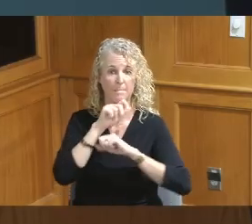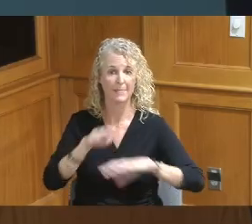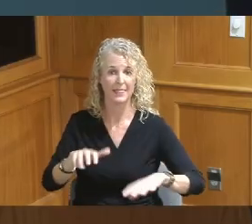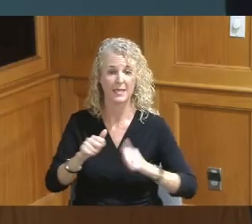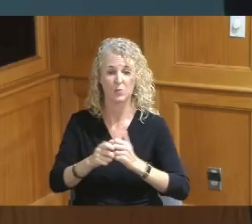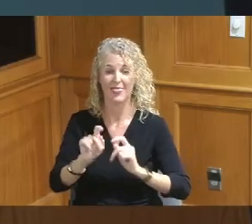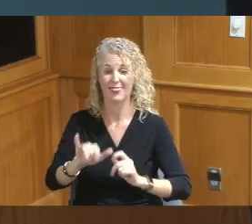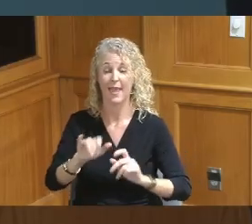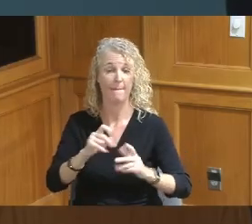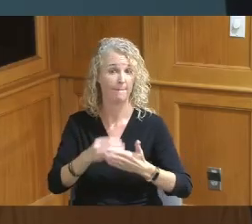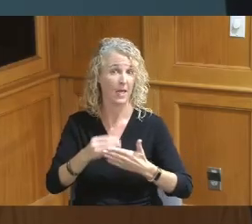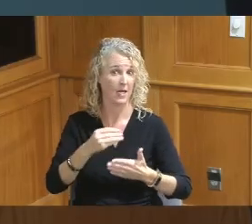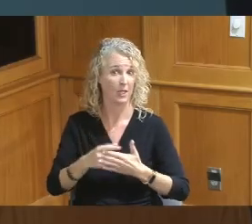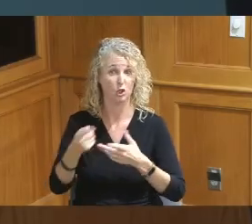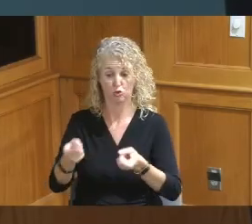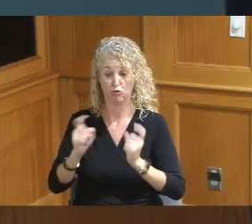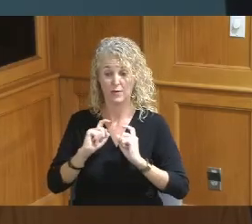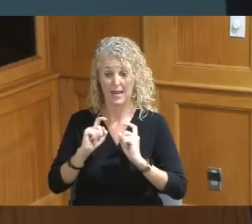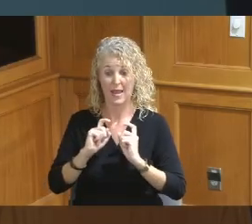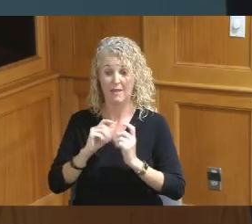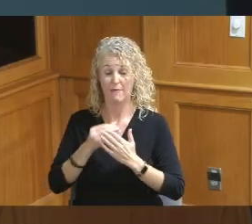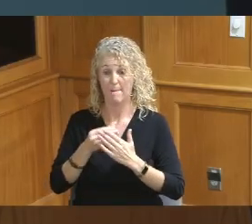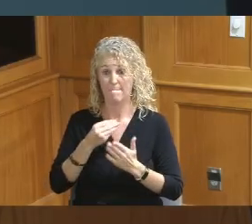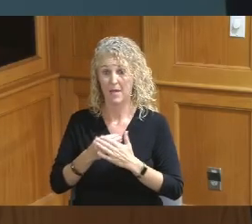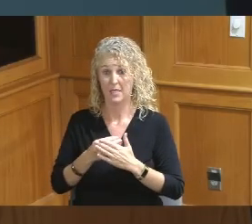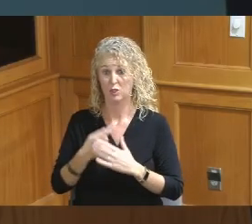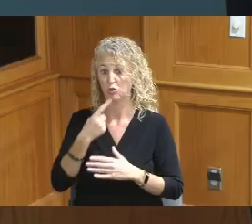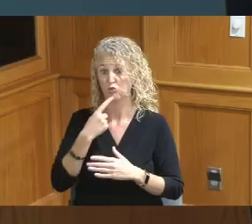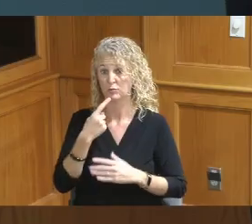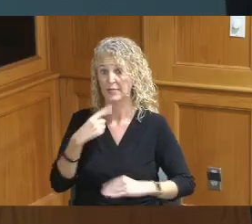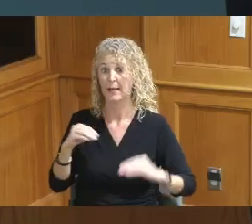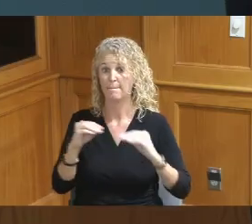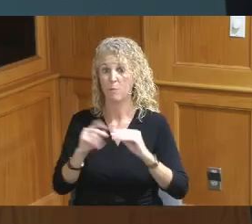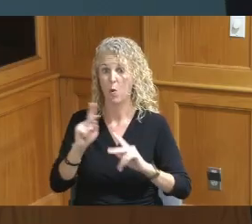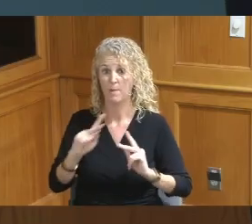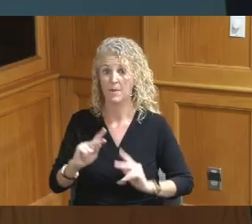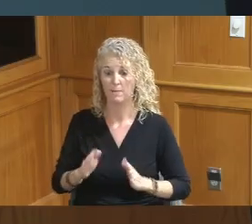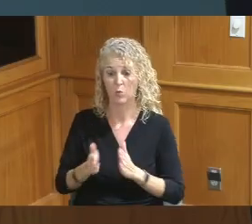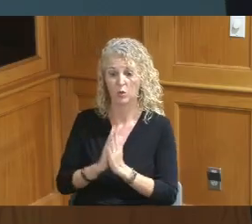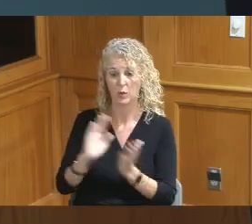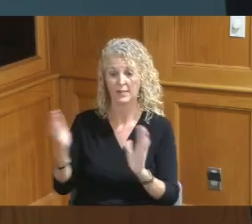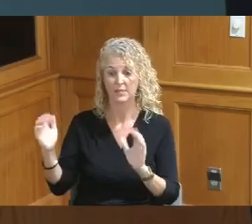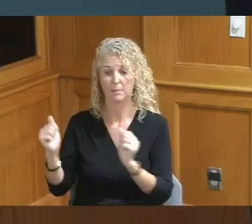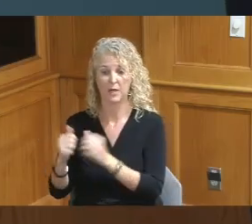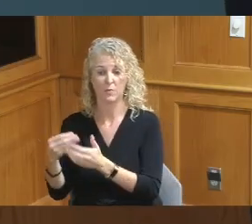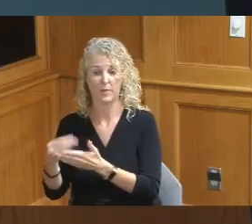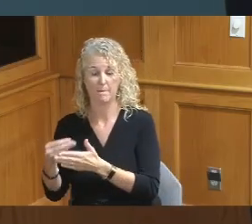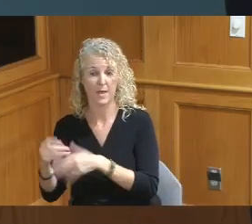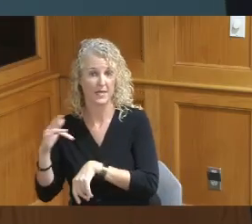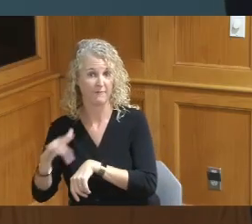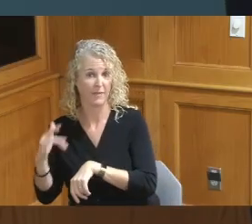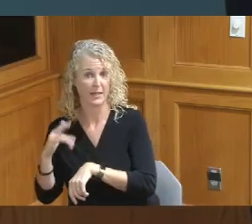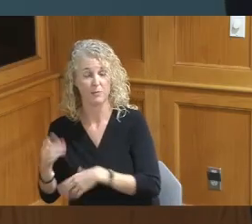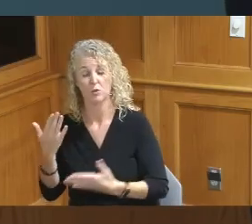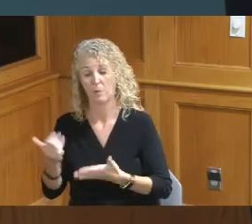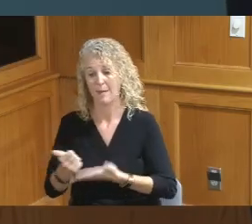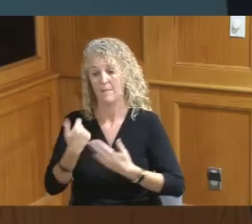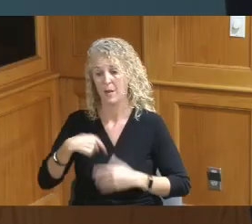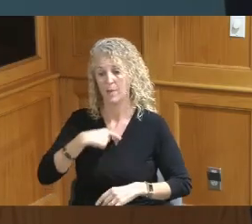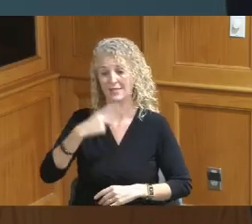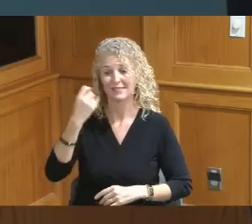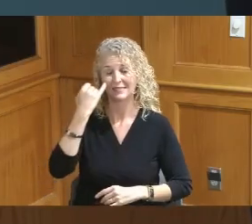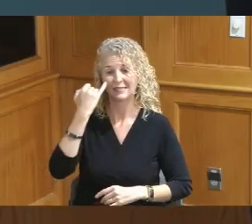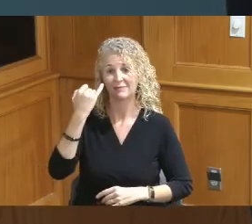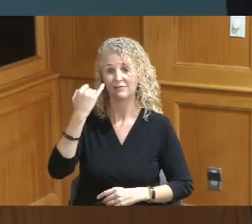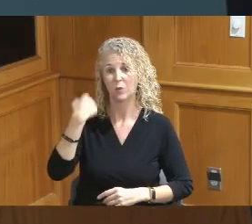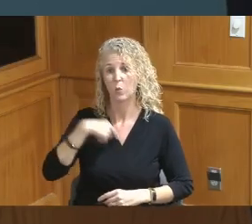money. You gave us a number that there are more requests than dollars available. So that I think might be helpful to the conversation.